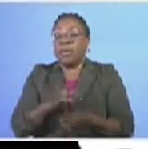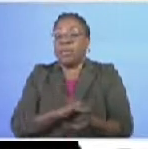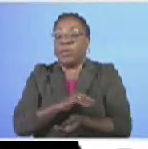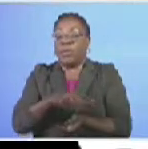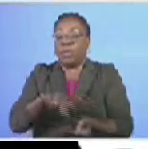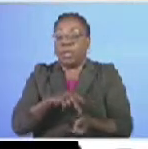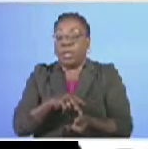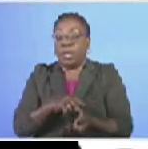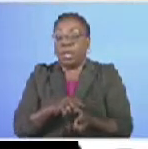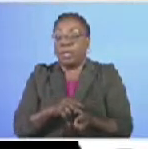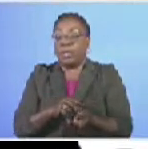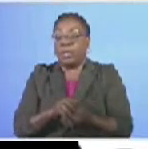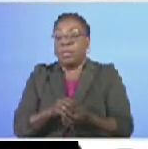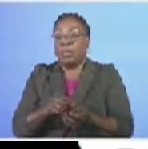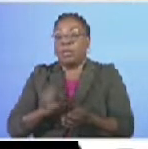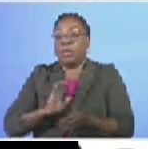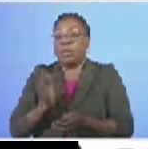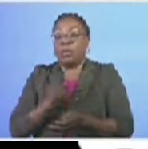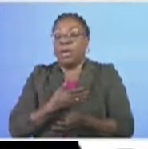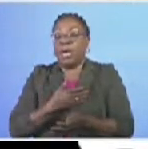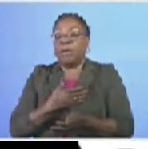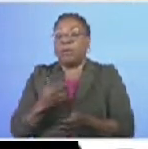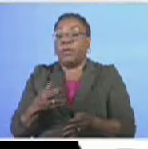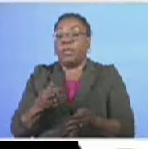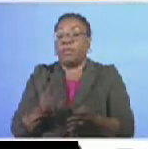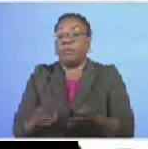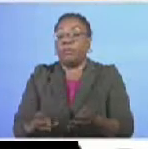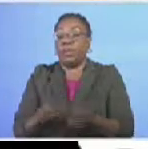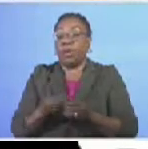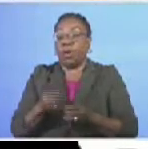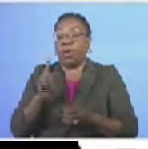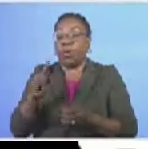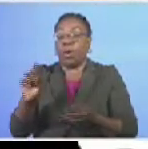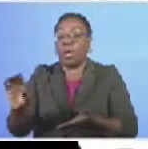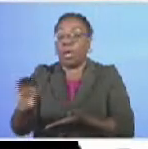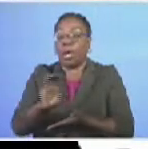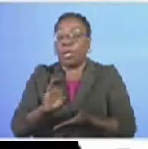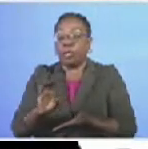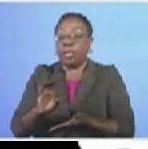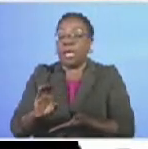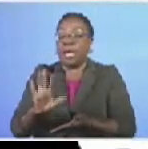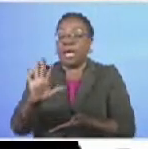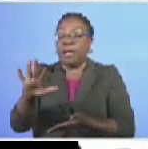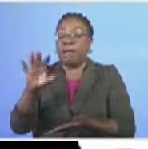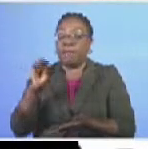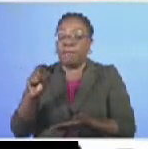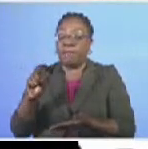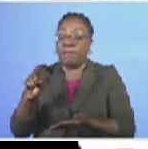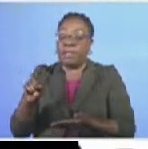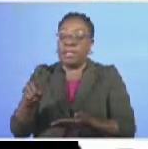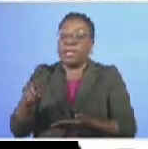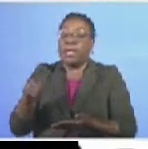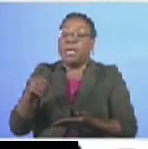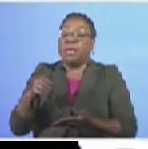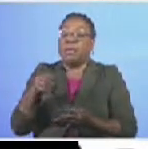can announce that we have already procured 150 doses of